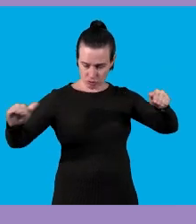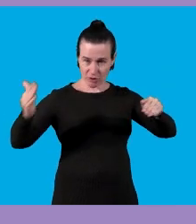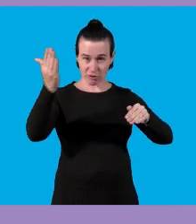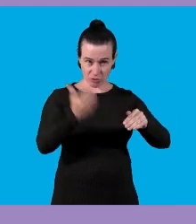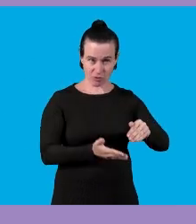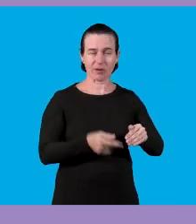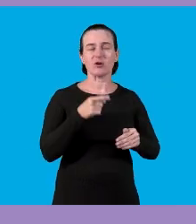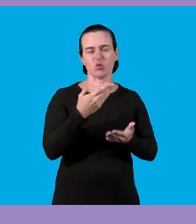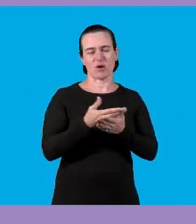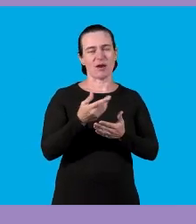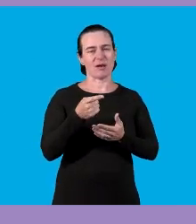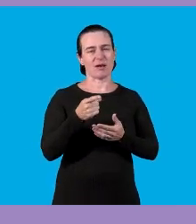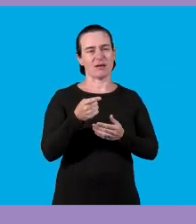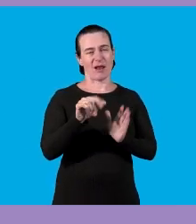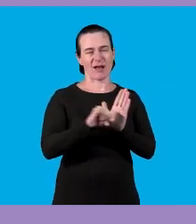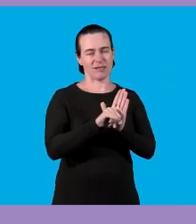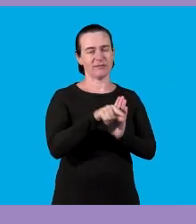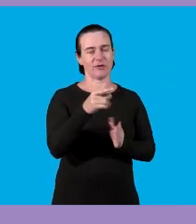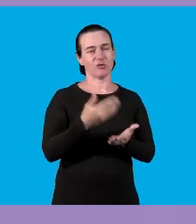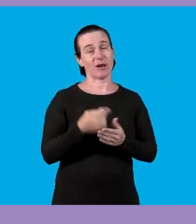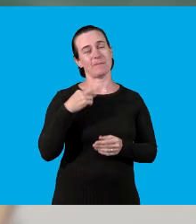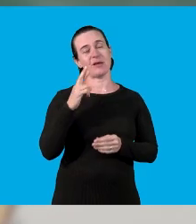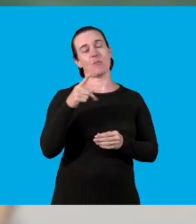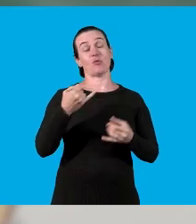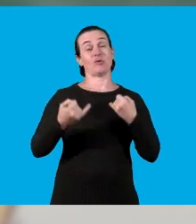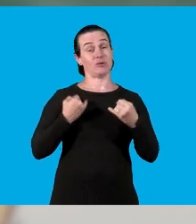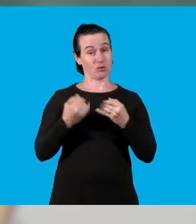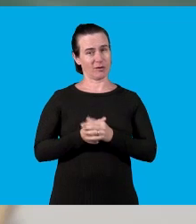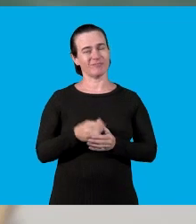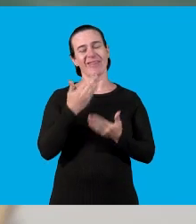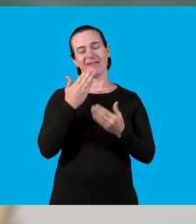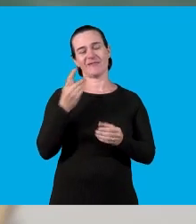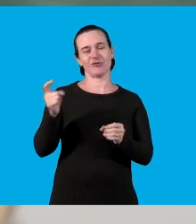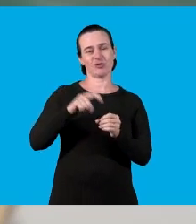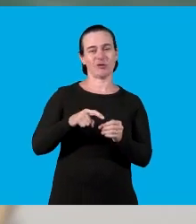you should be able to find angle A. Have fun with the challenge. Thank